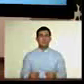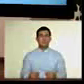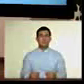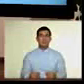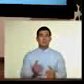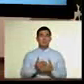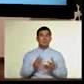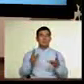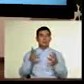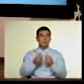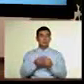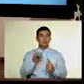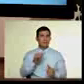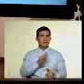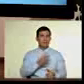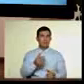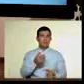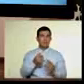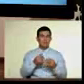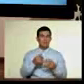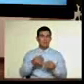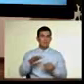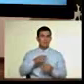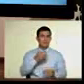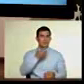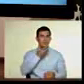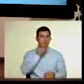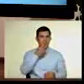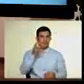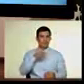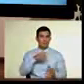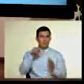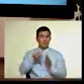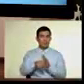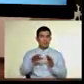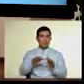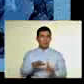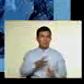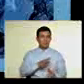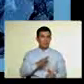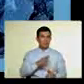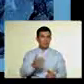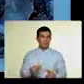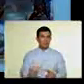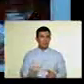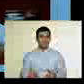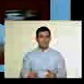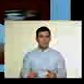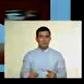Deyarli barcha rudalar yerning qizib yotgan chuqur qismida hosil bo'ladi.